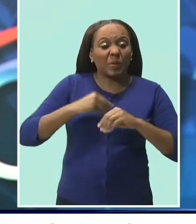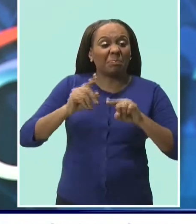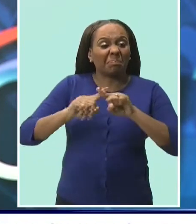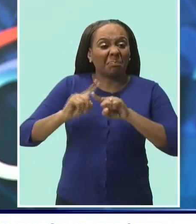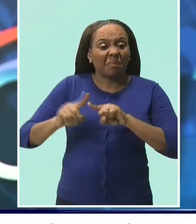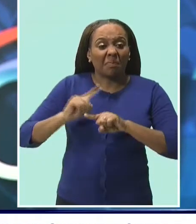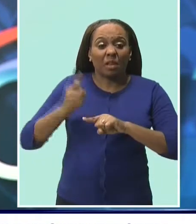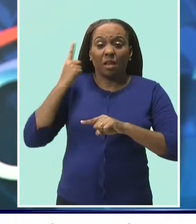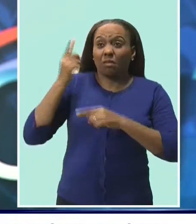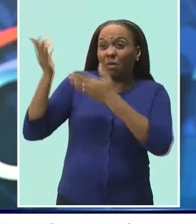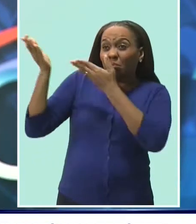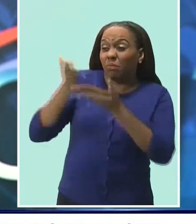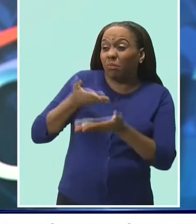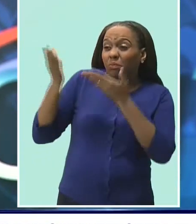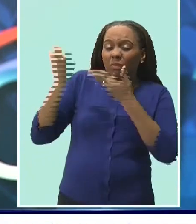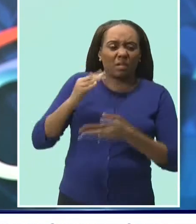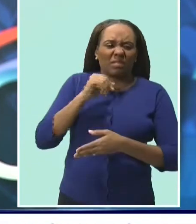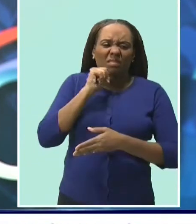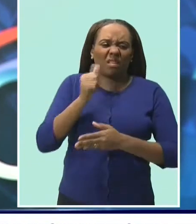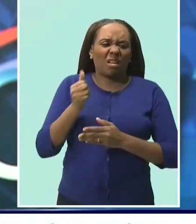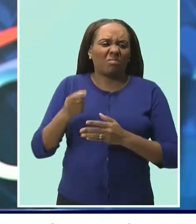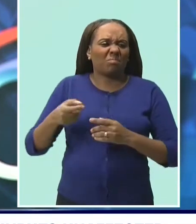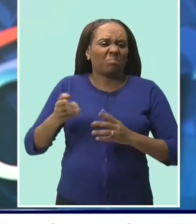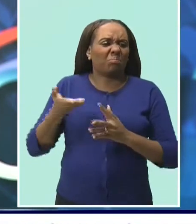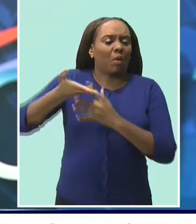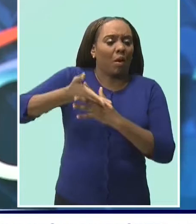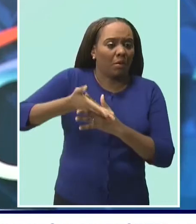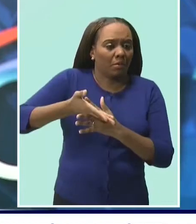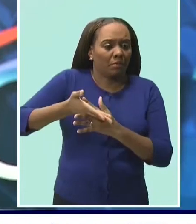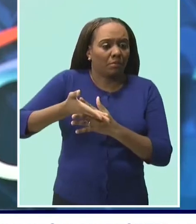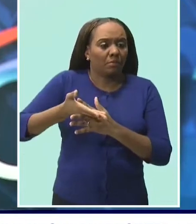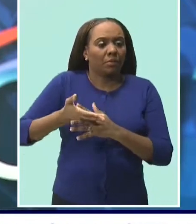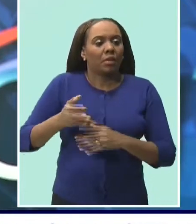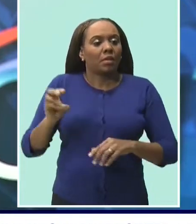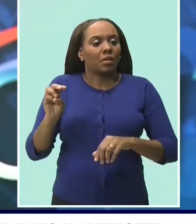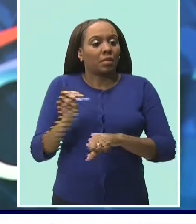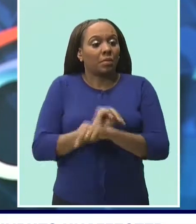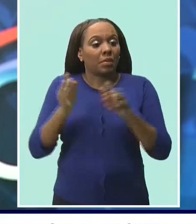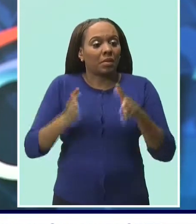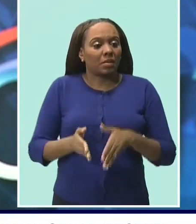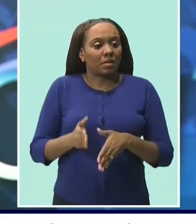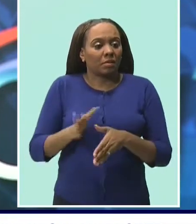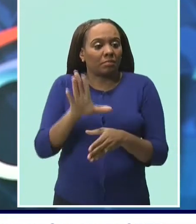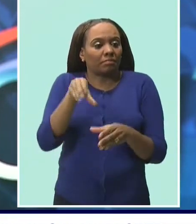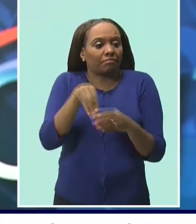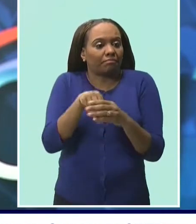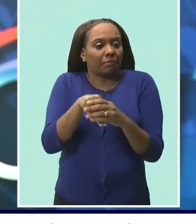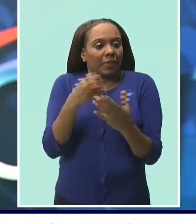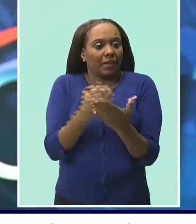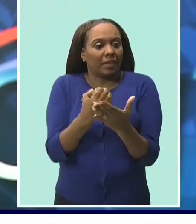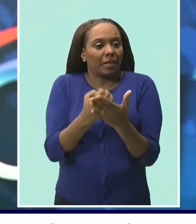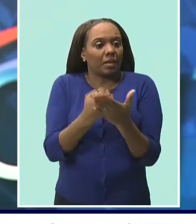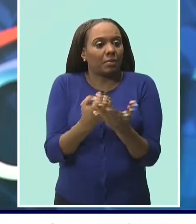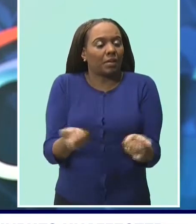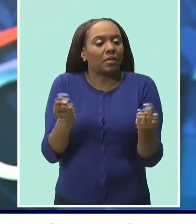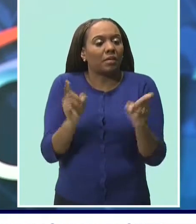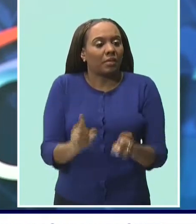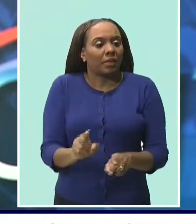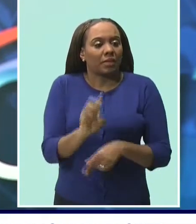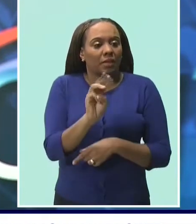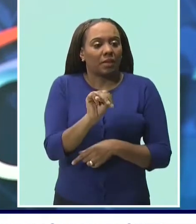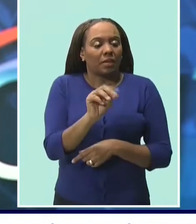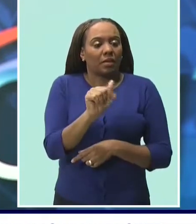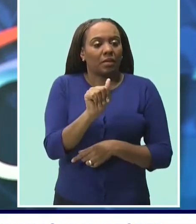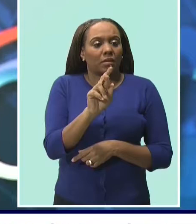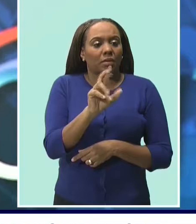been interrupted by the COVID-19 pandemic. Word of this from Minister in the Ministry of Economic Affairs and Investment, Marcia Cattle. She